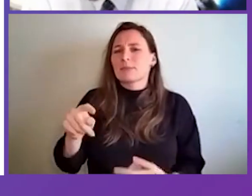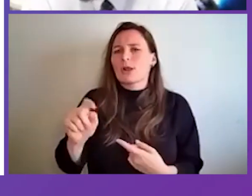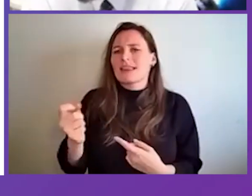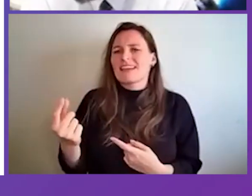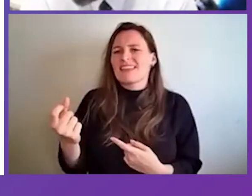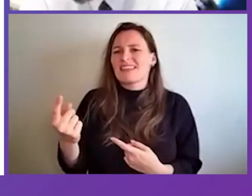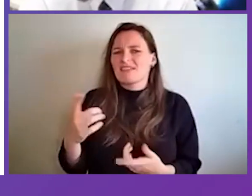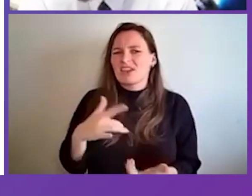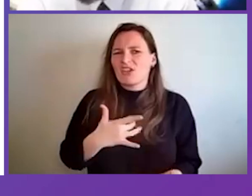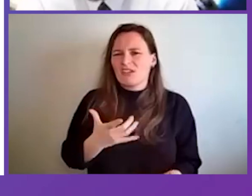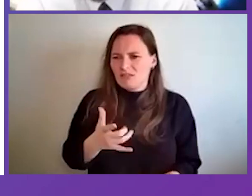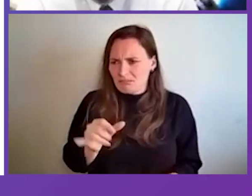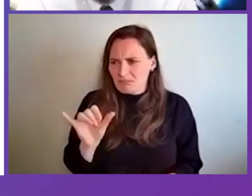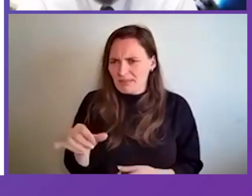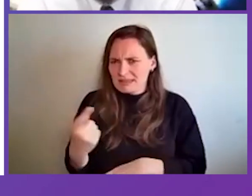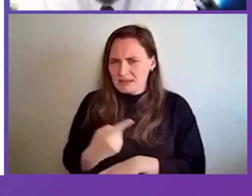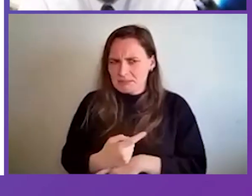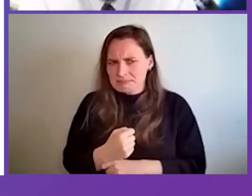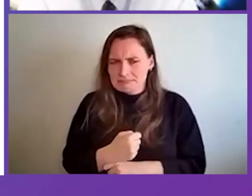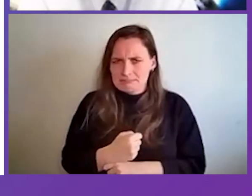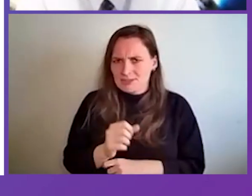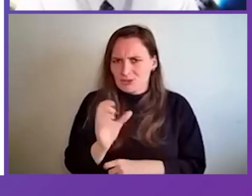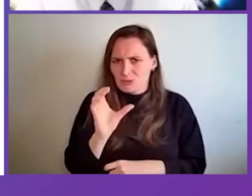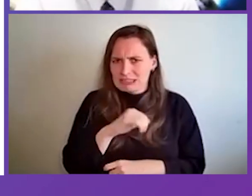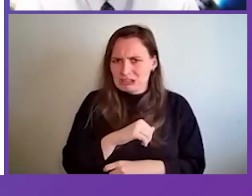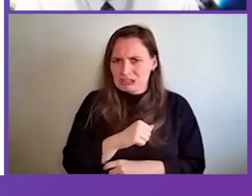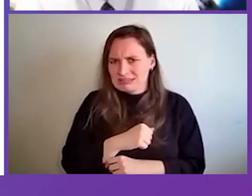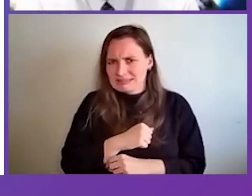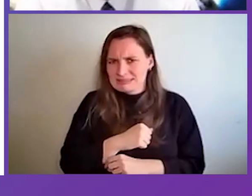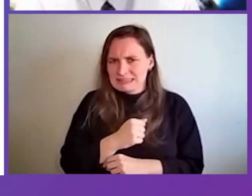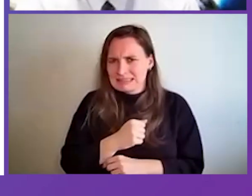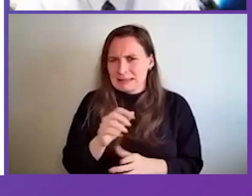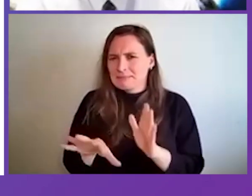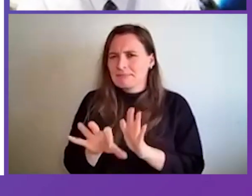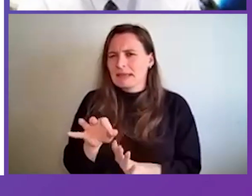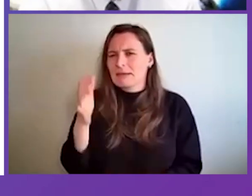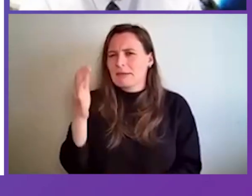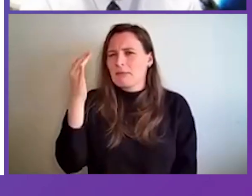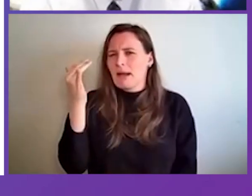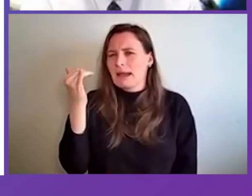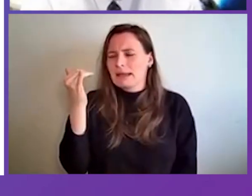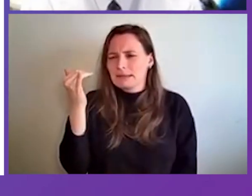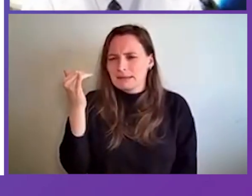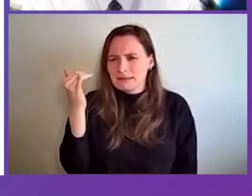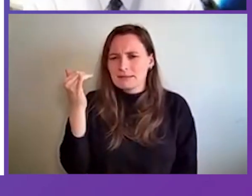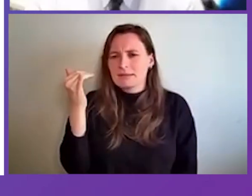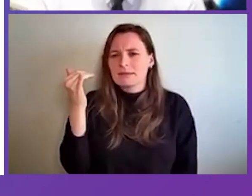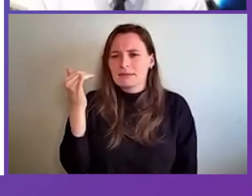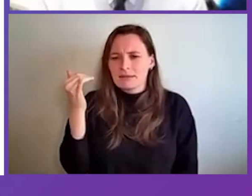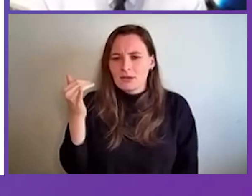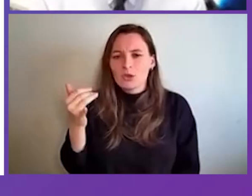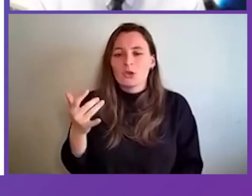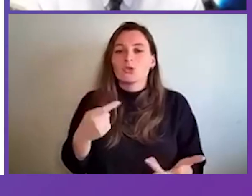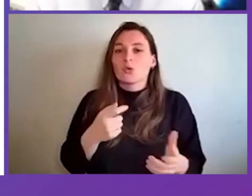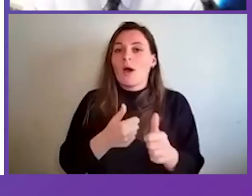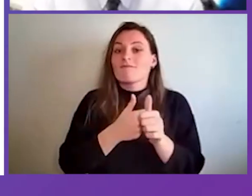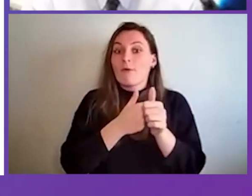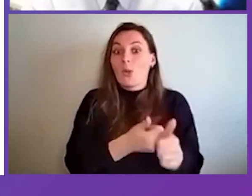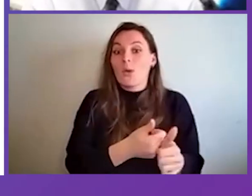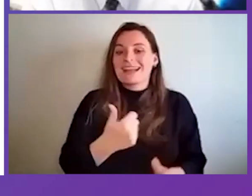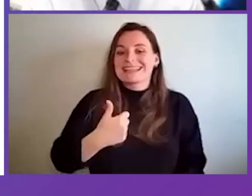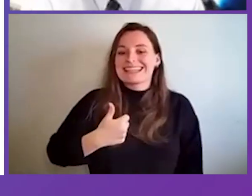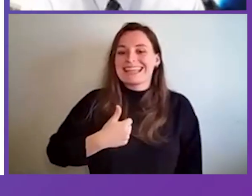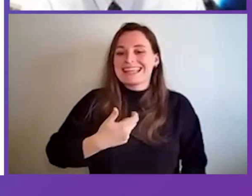kind of event. The reason we picked that day was because it follows the Canadian Seating and Mobility Conference, which is